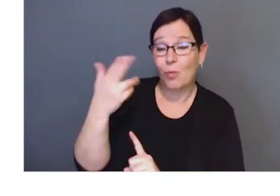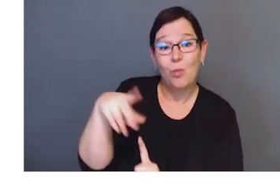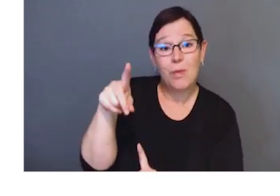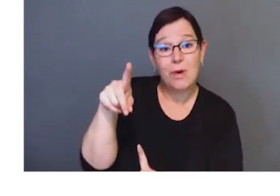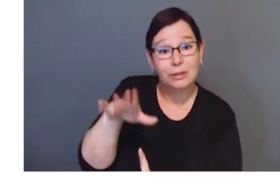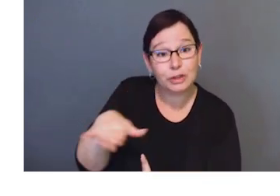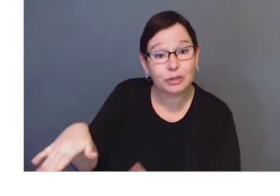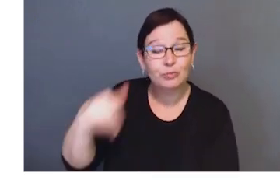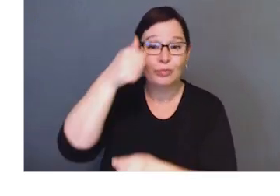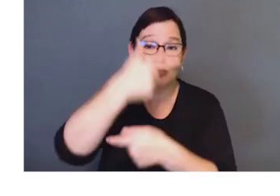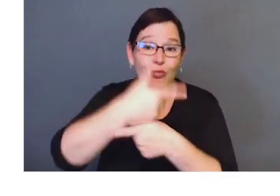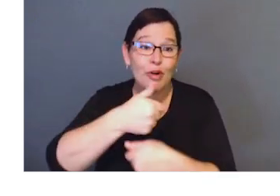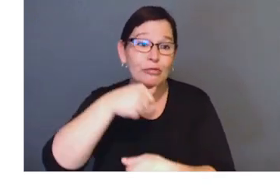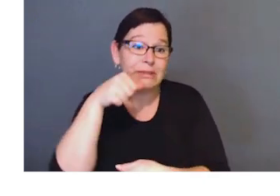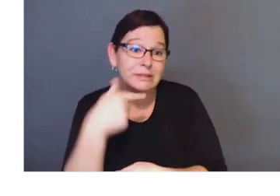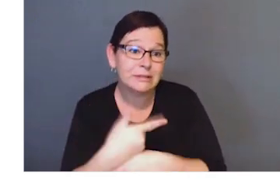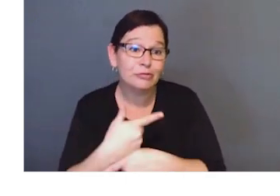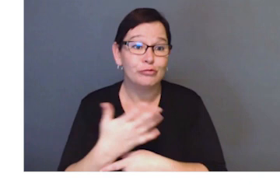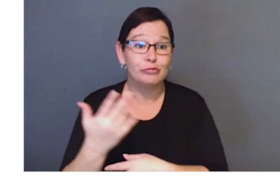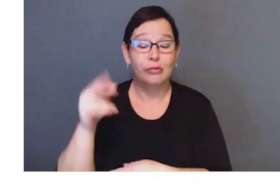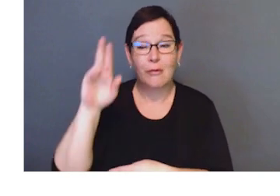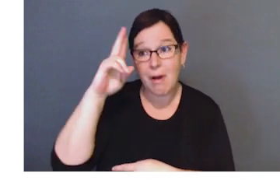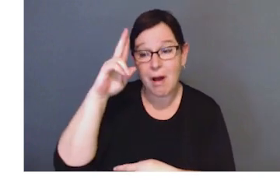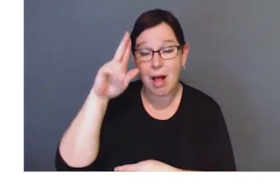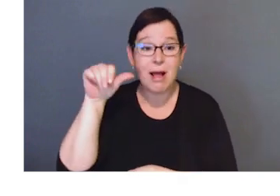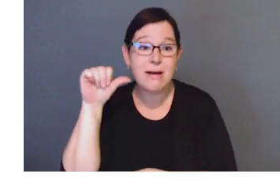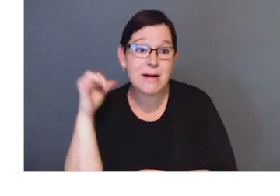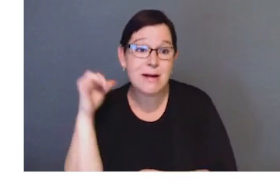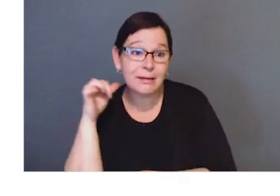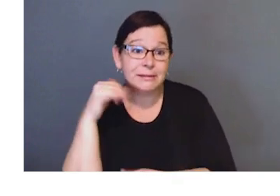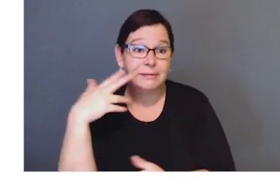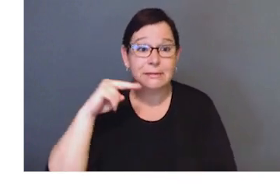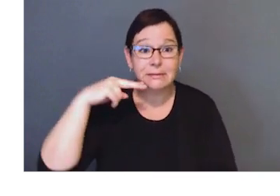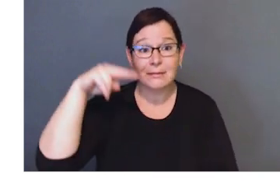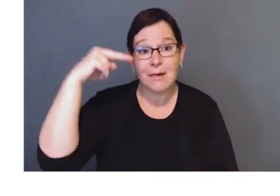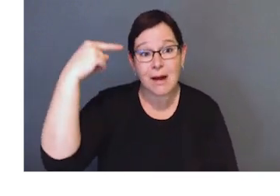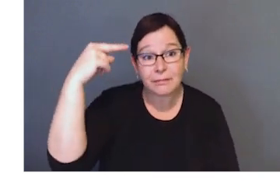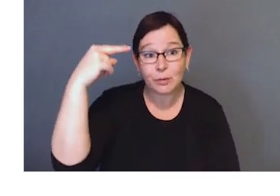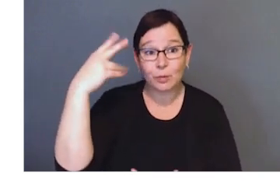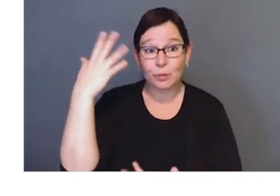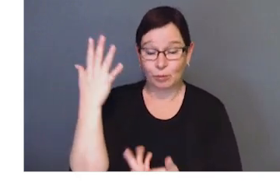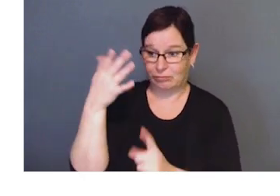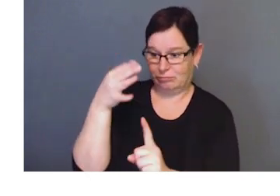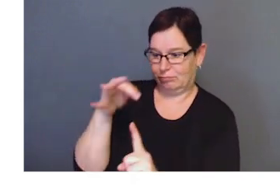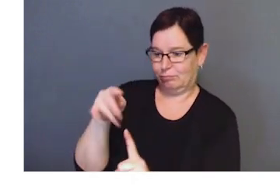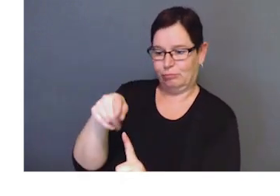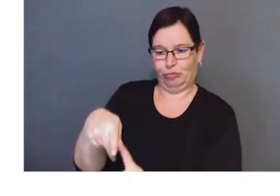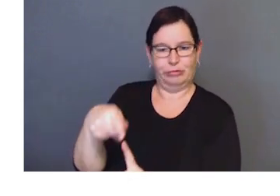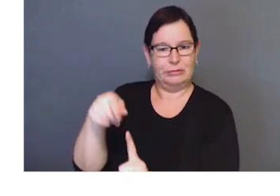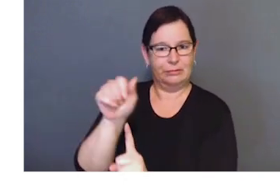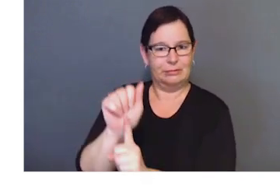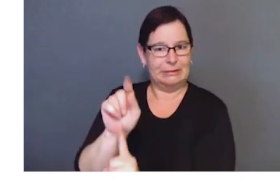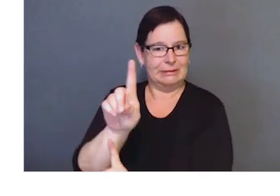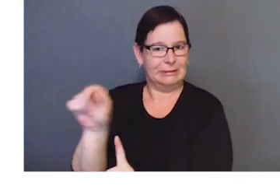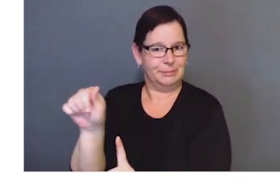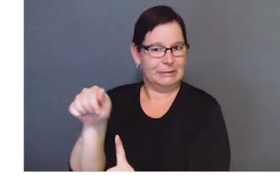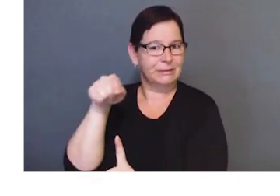uncle, aunt, niece, or nephew of the person with the disability.